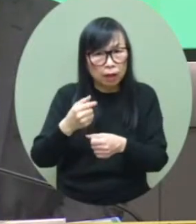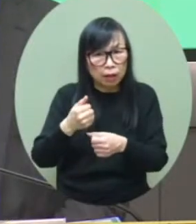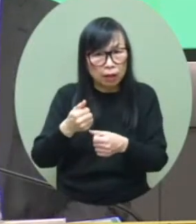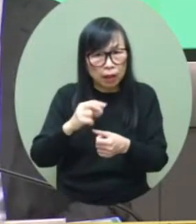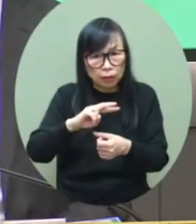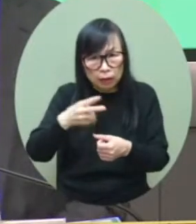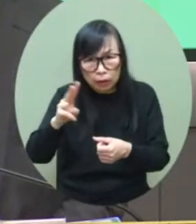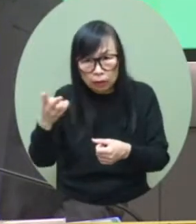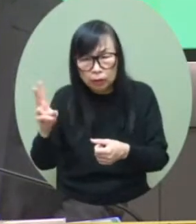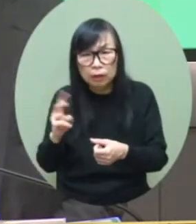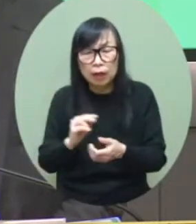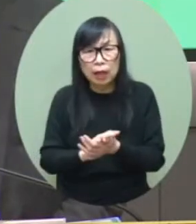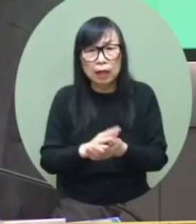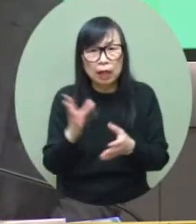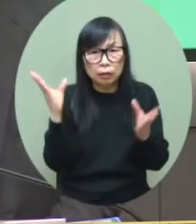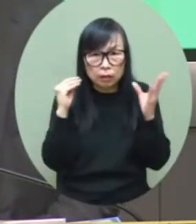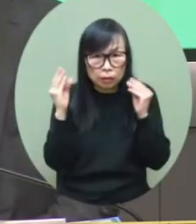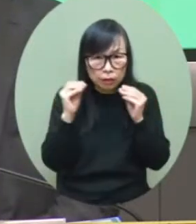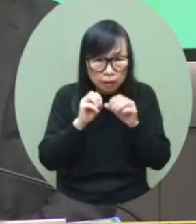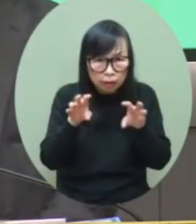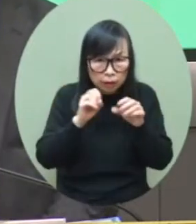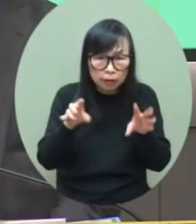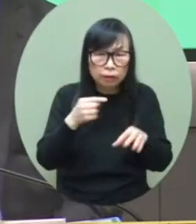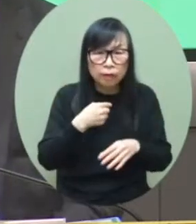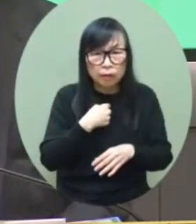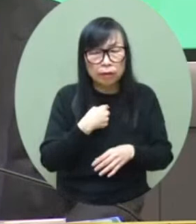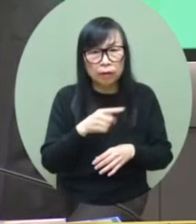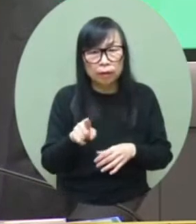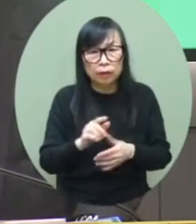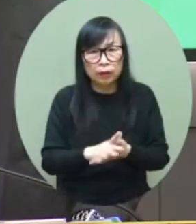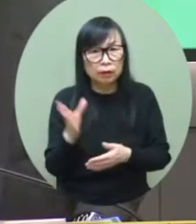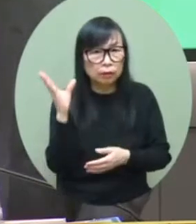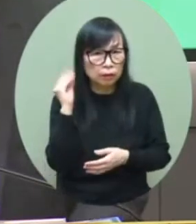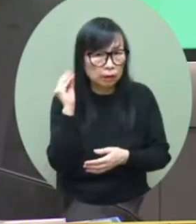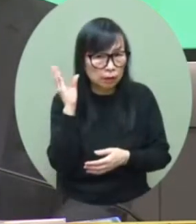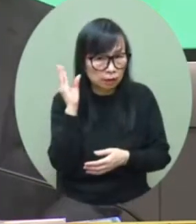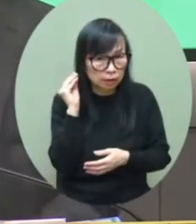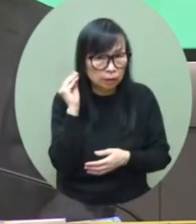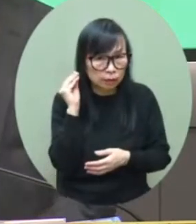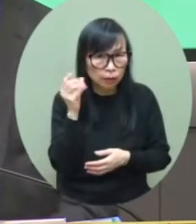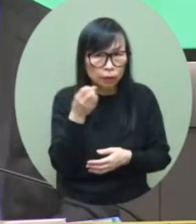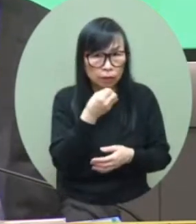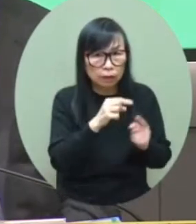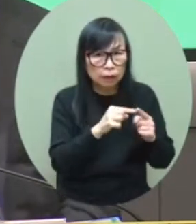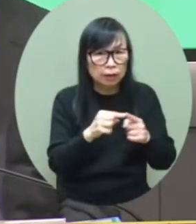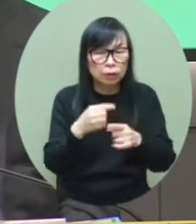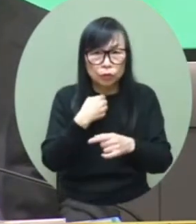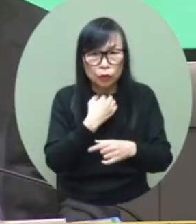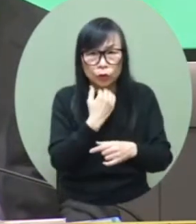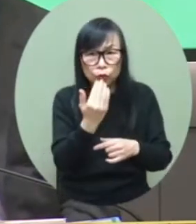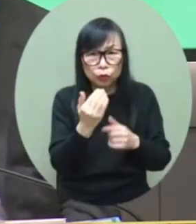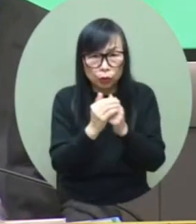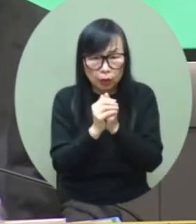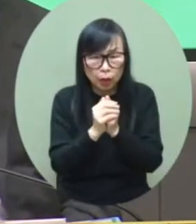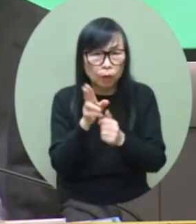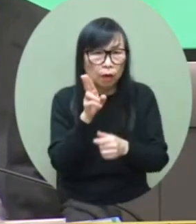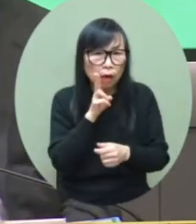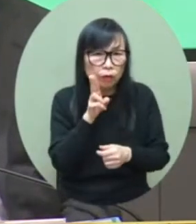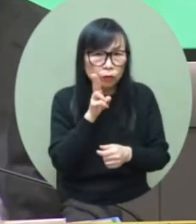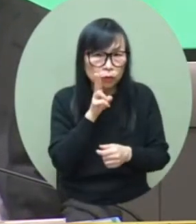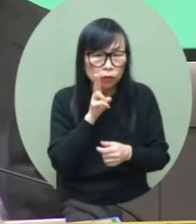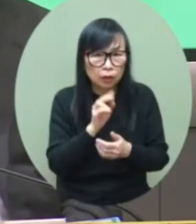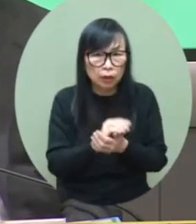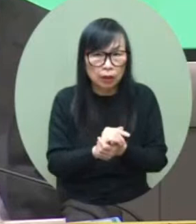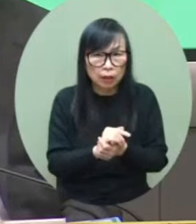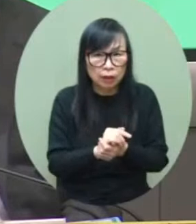in discussion with the mainland authorities. If necessary, they would make adjustment. If there's need for disseminating information, they would do so at